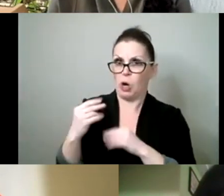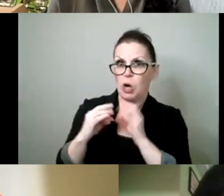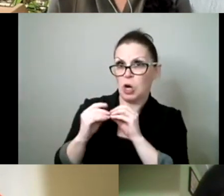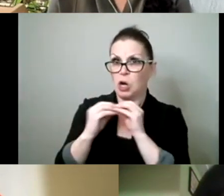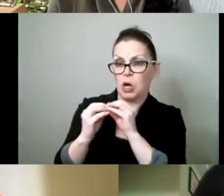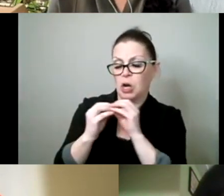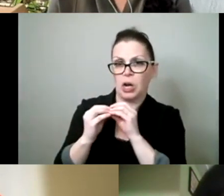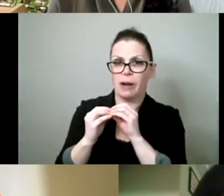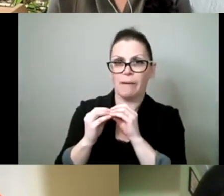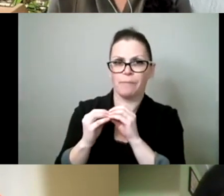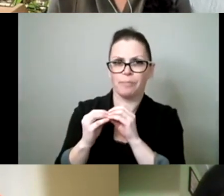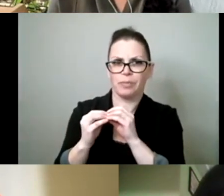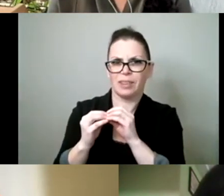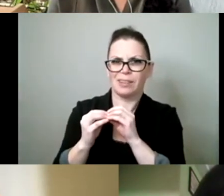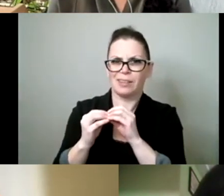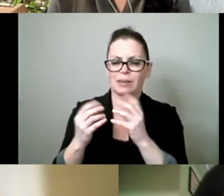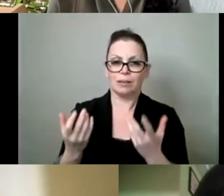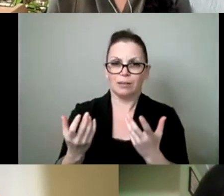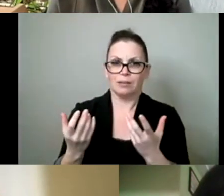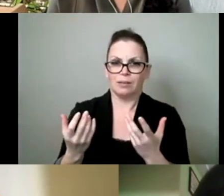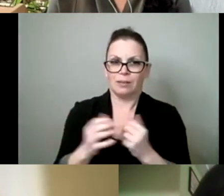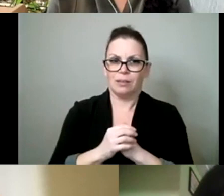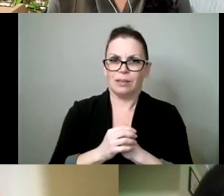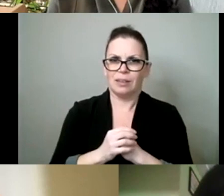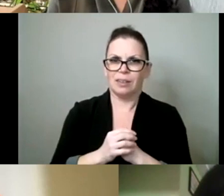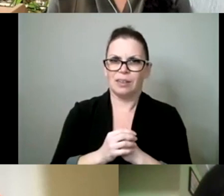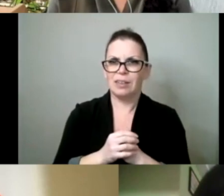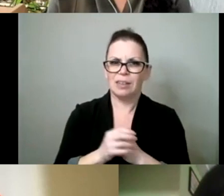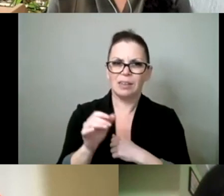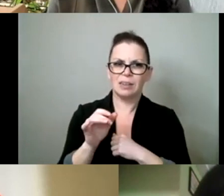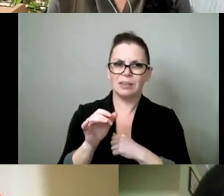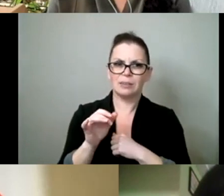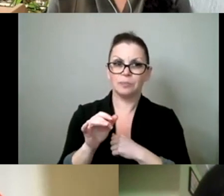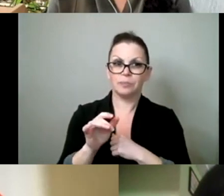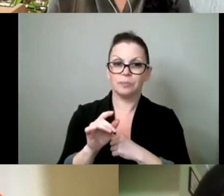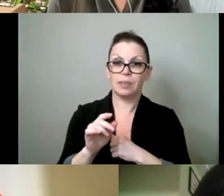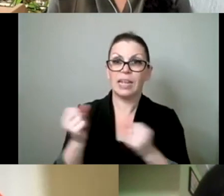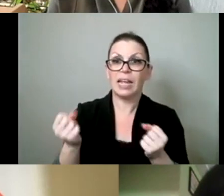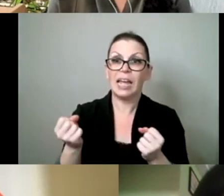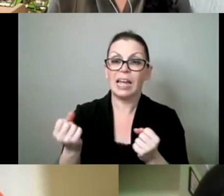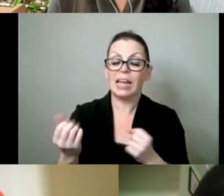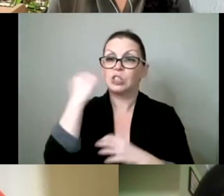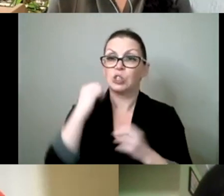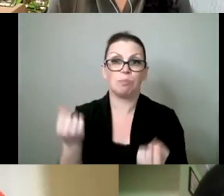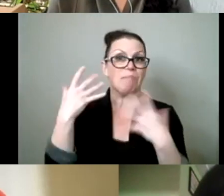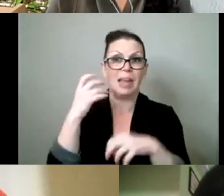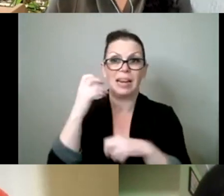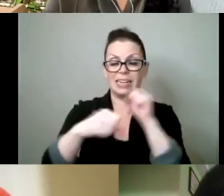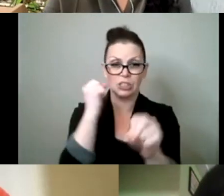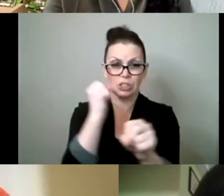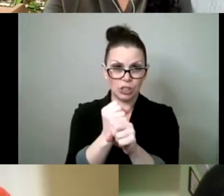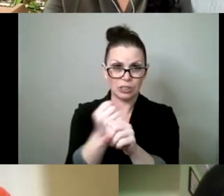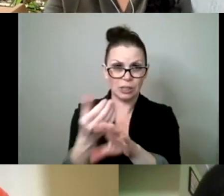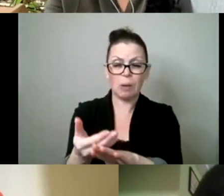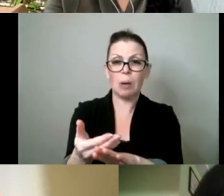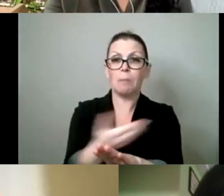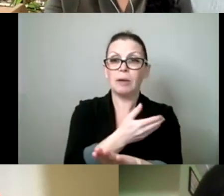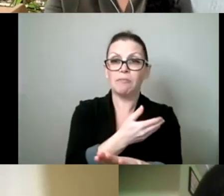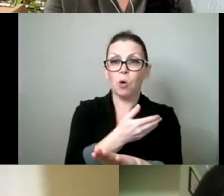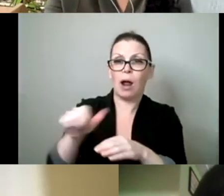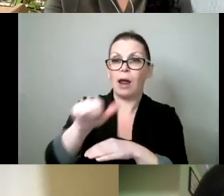with each other. And like, it was really, it took years to like, find another person of